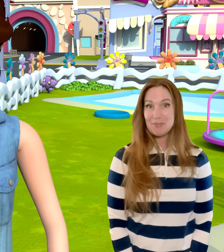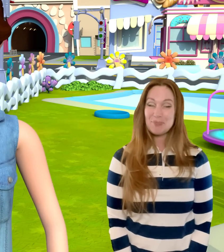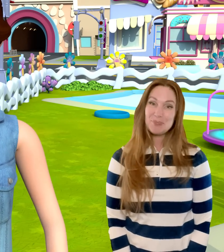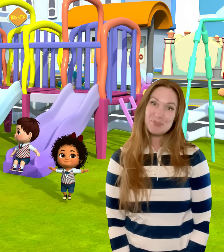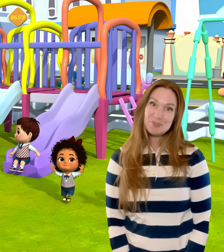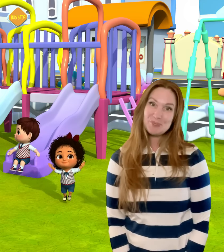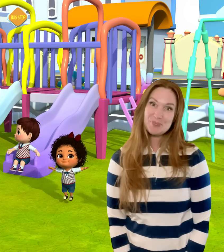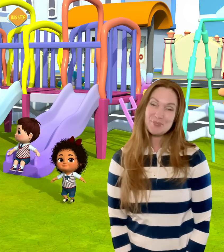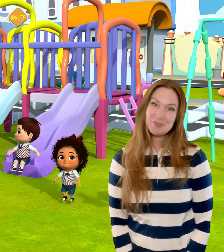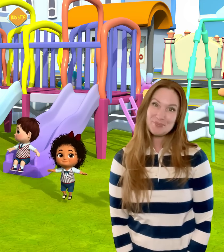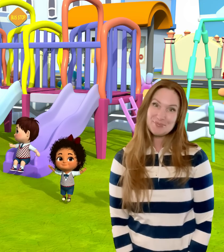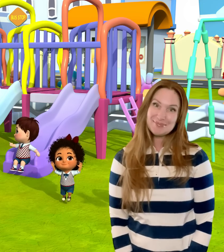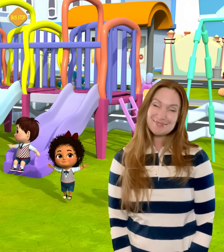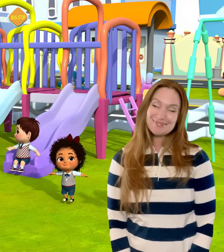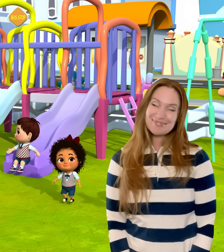fly